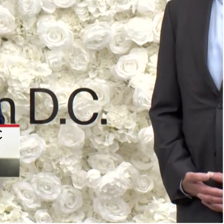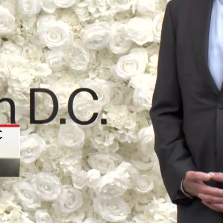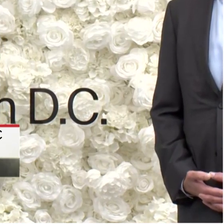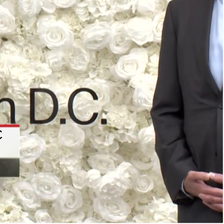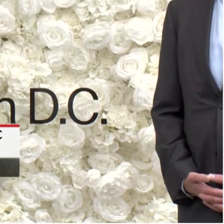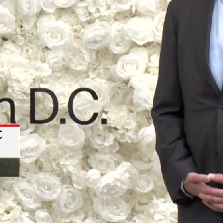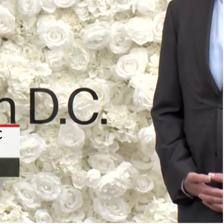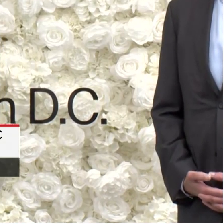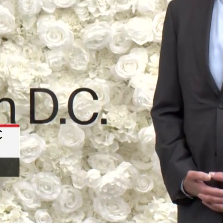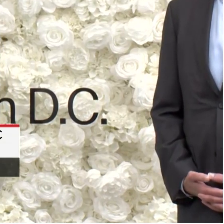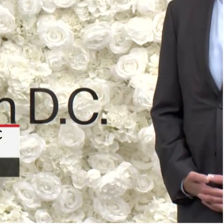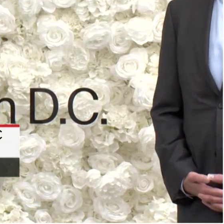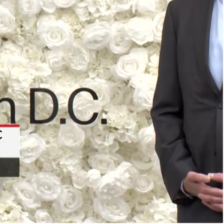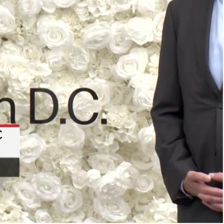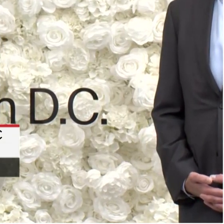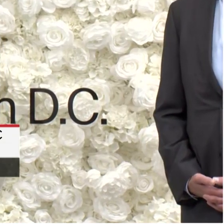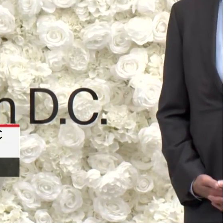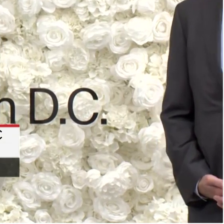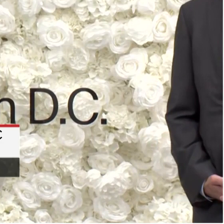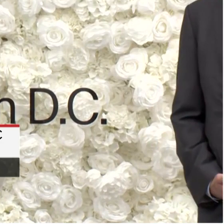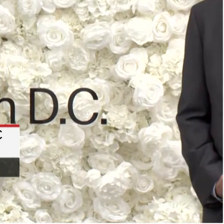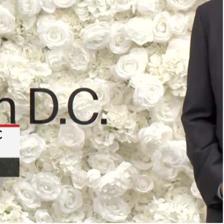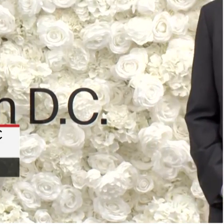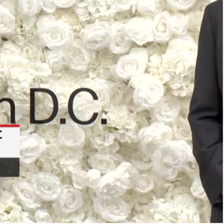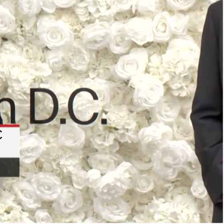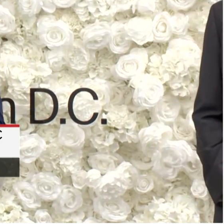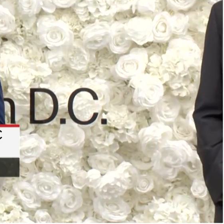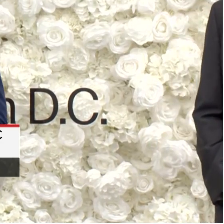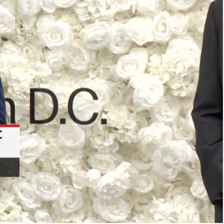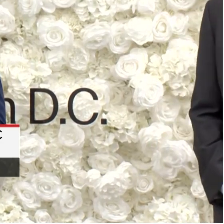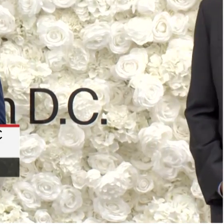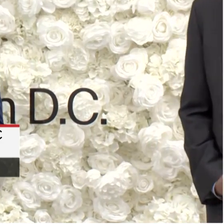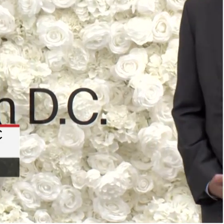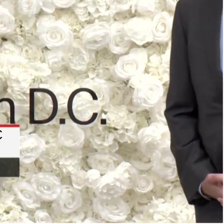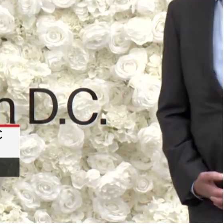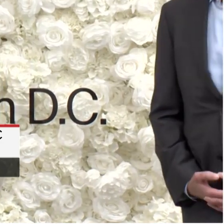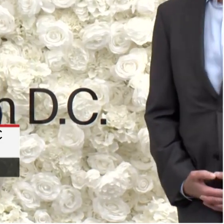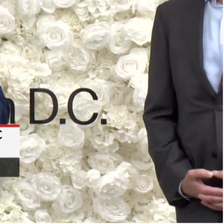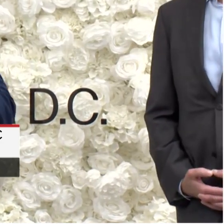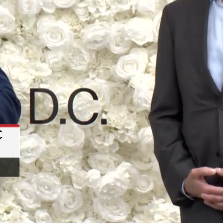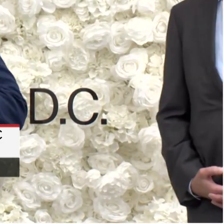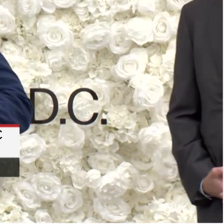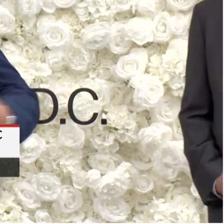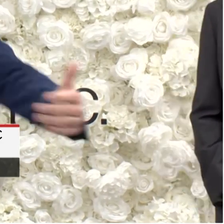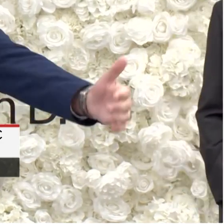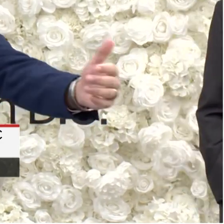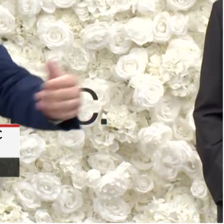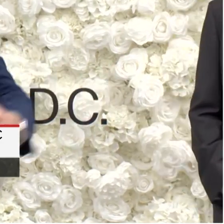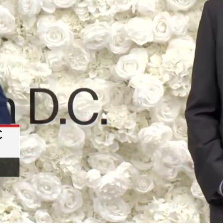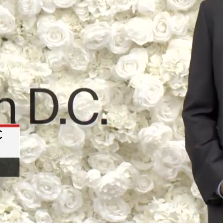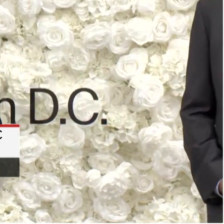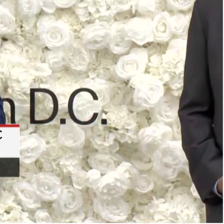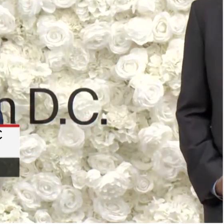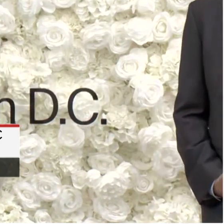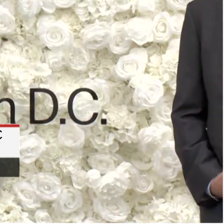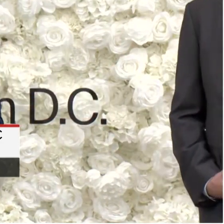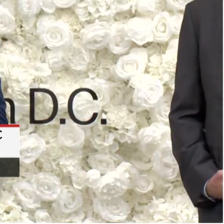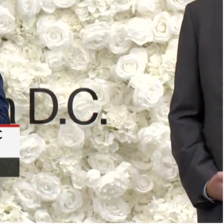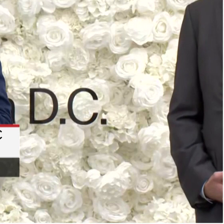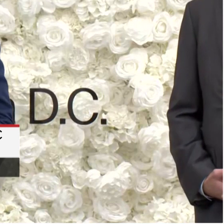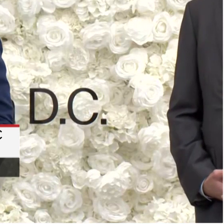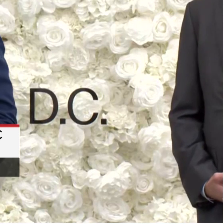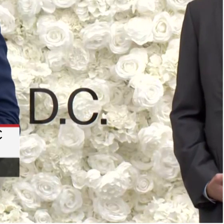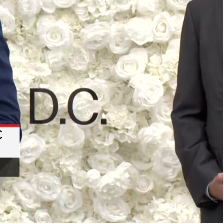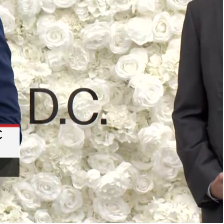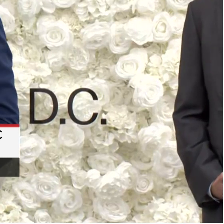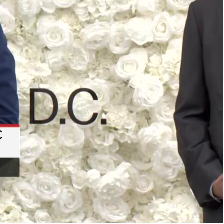purity, this is the first example we see of a true 100% Polestar design, and it will carry us forward to the Polestar 4,